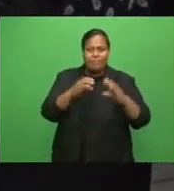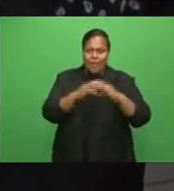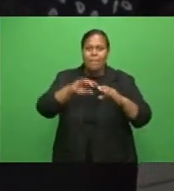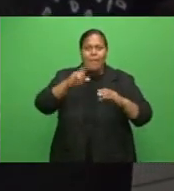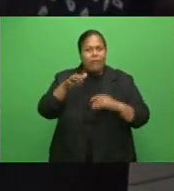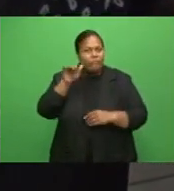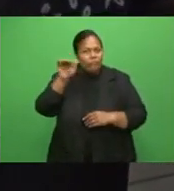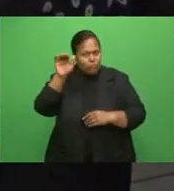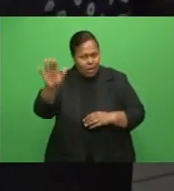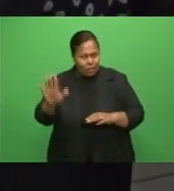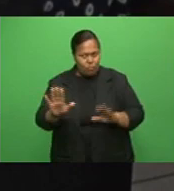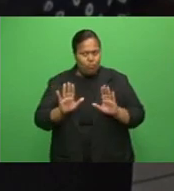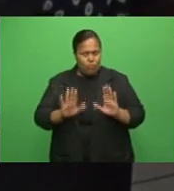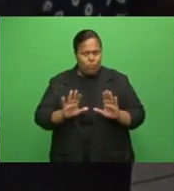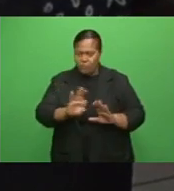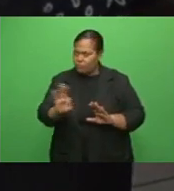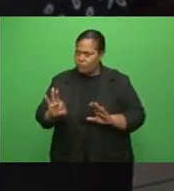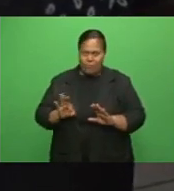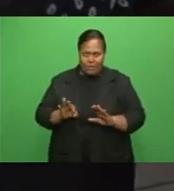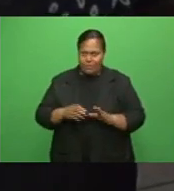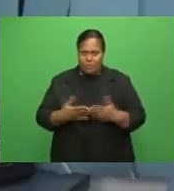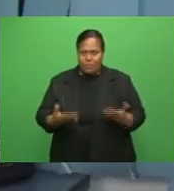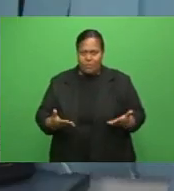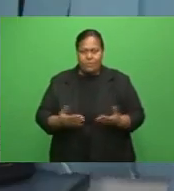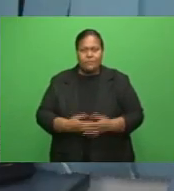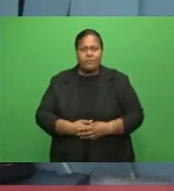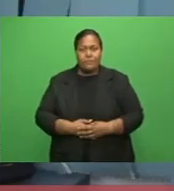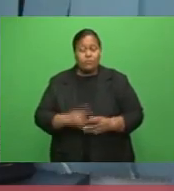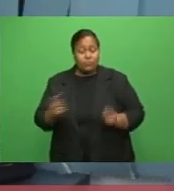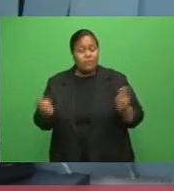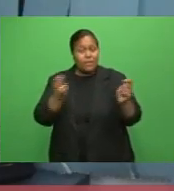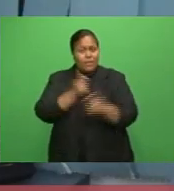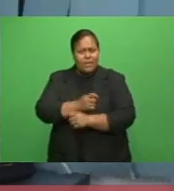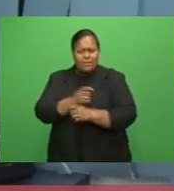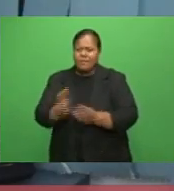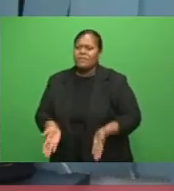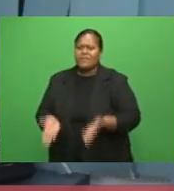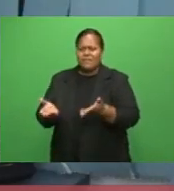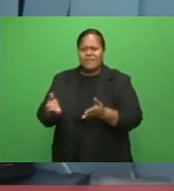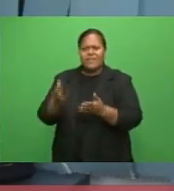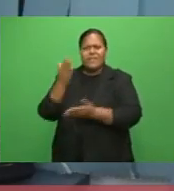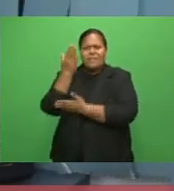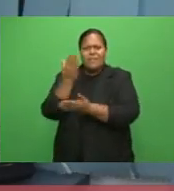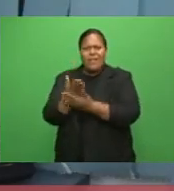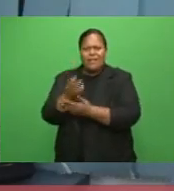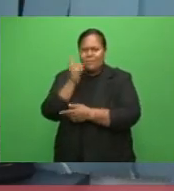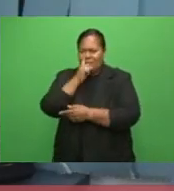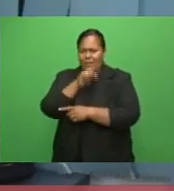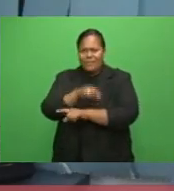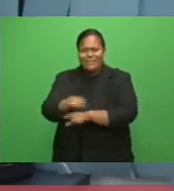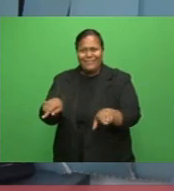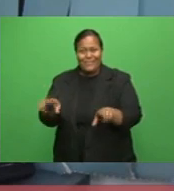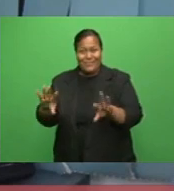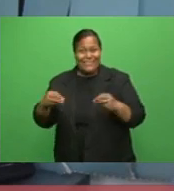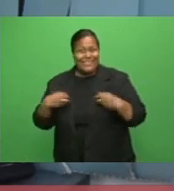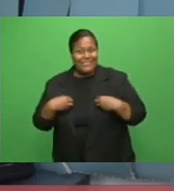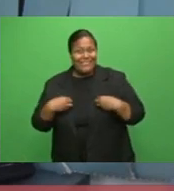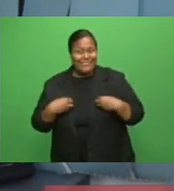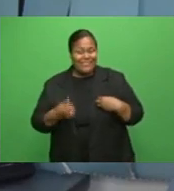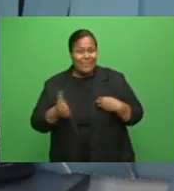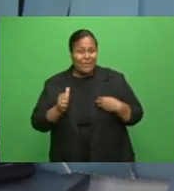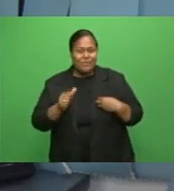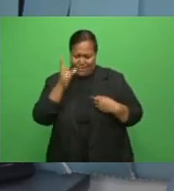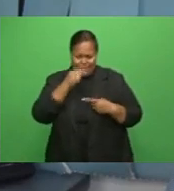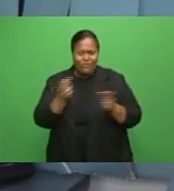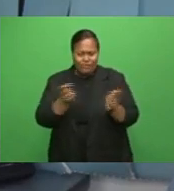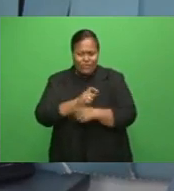future. Transition is, it's up to the recipients. They can change if they want to.